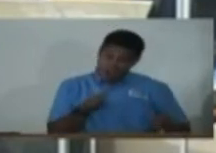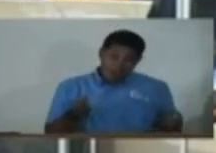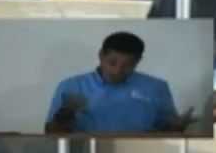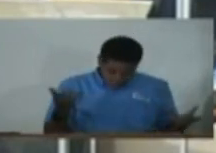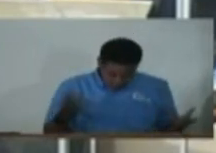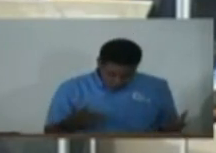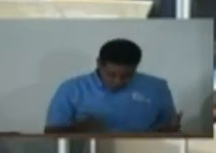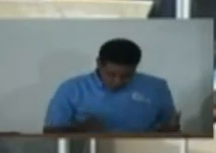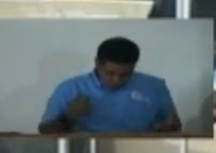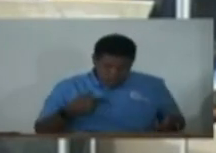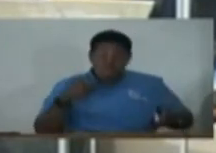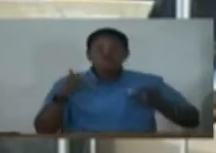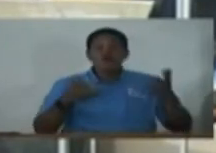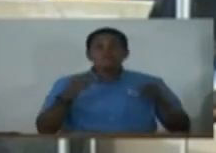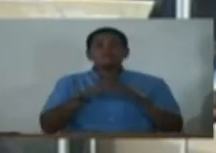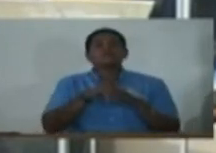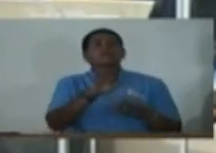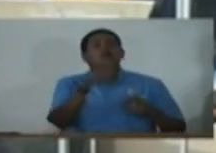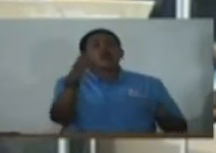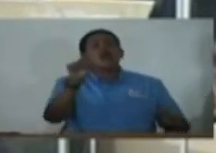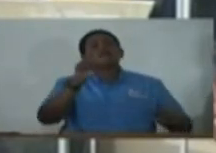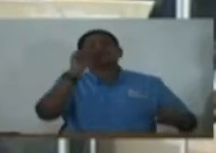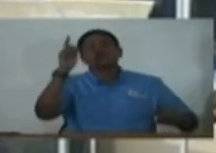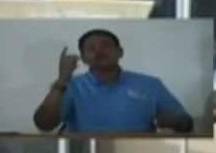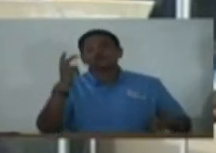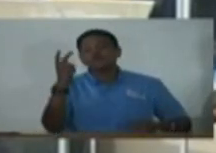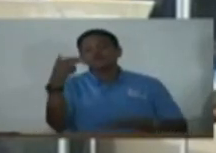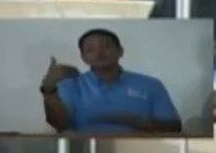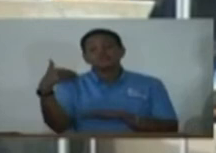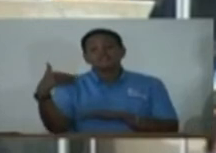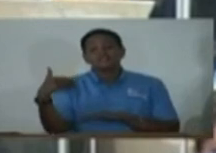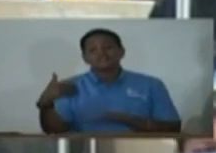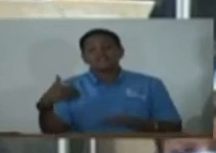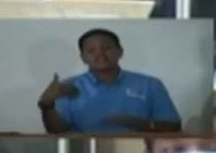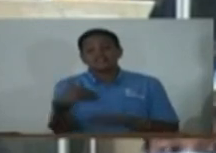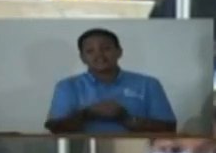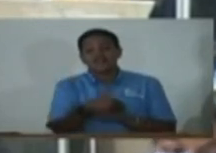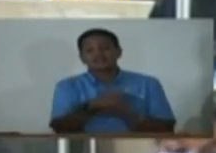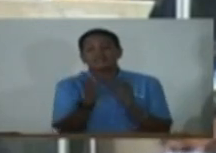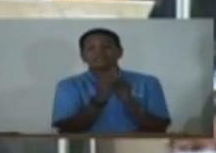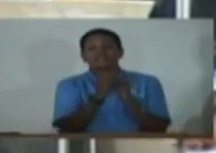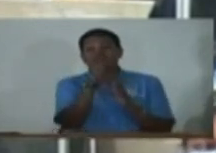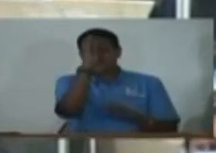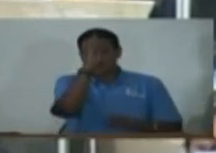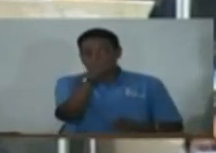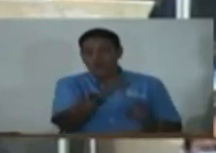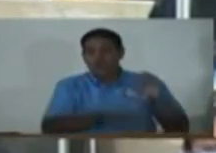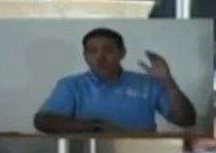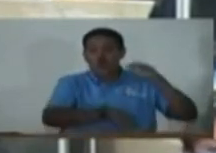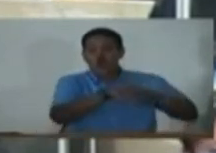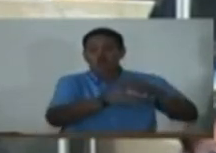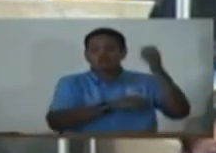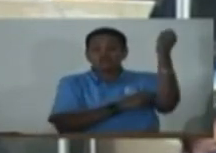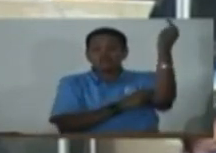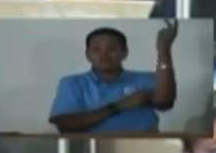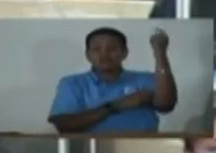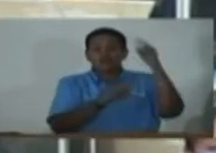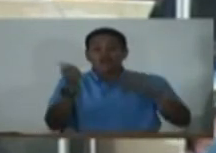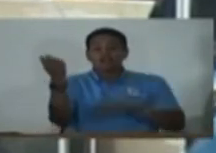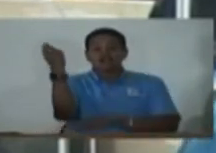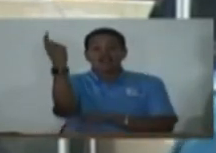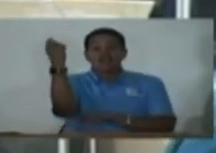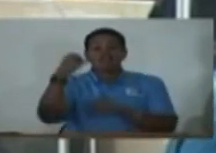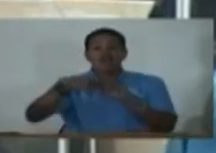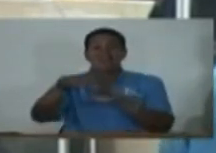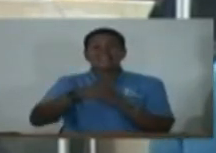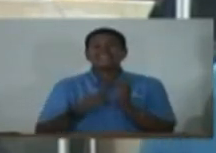to grapple with it. Madam Speaker, two nights we have had meetings, one going up to midnight and the other to 11 o'clock last